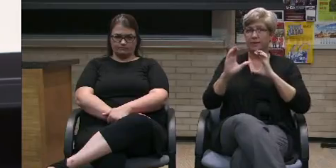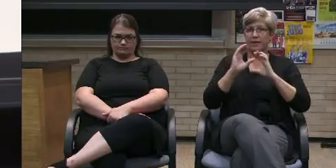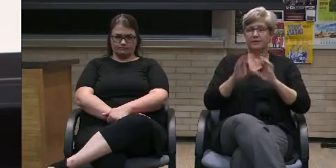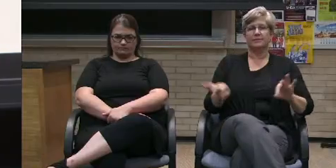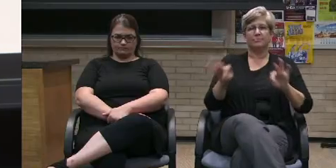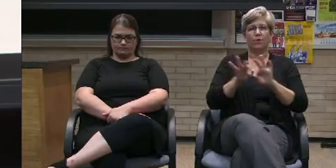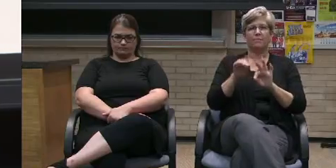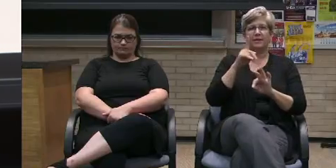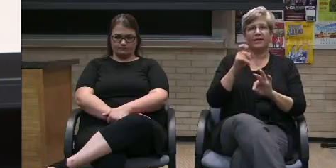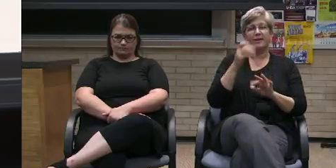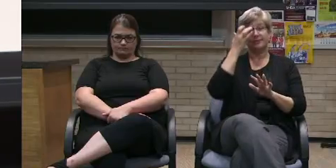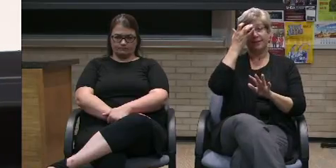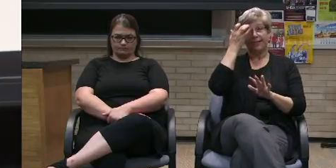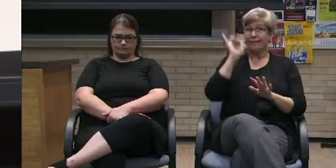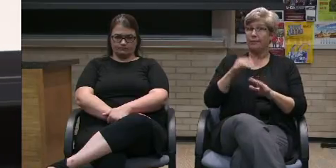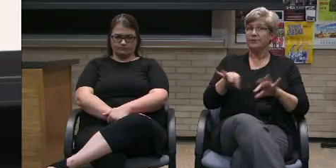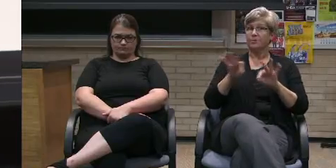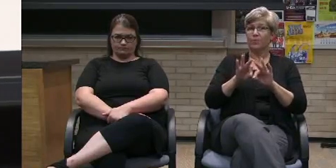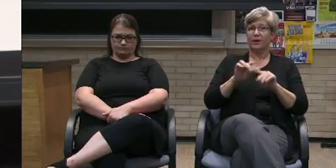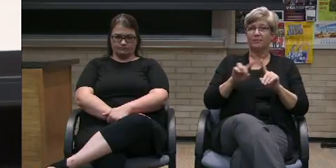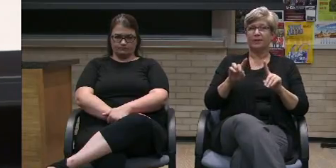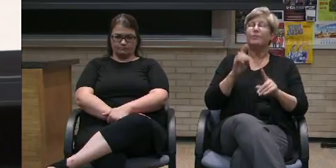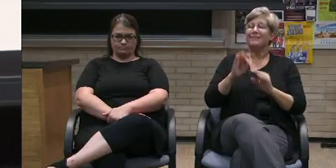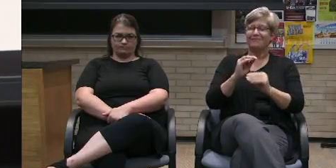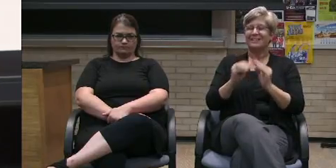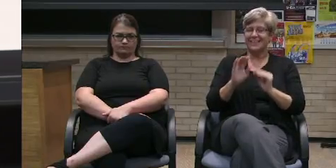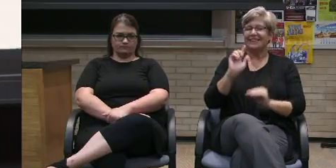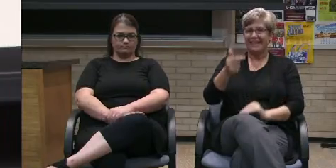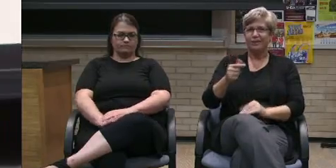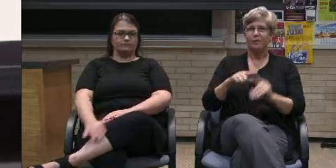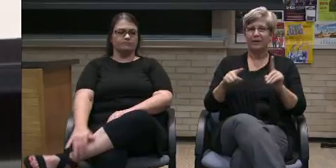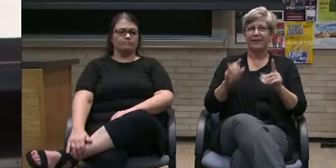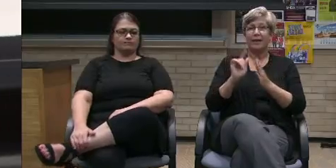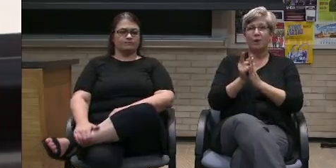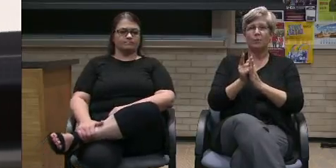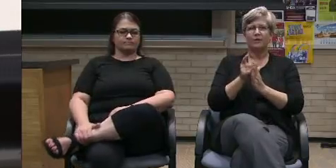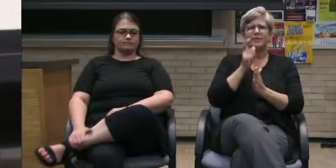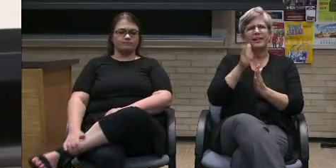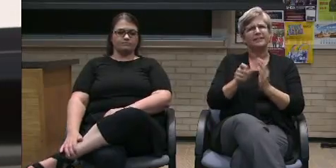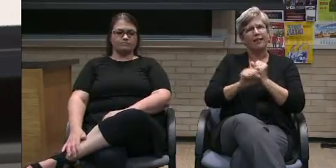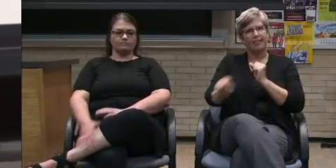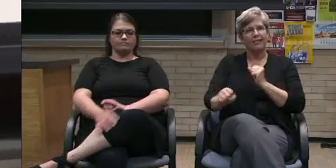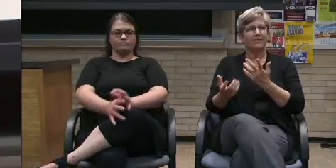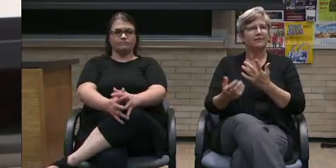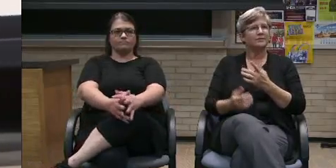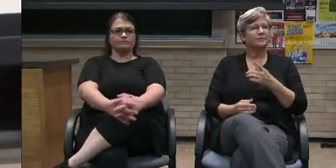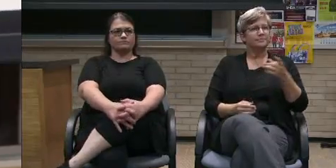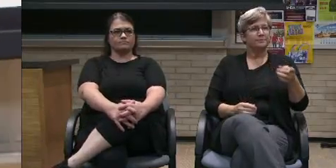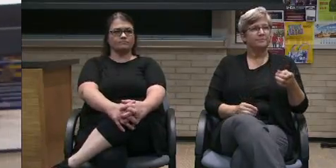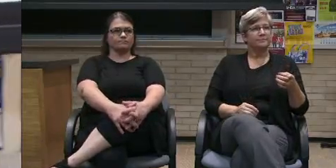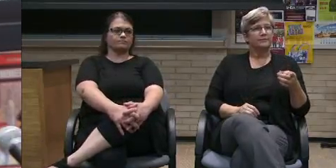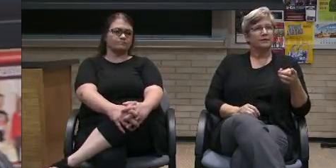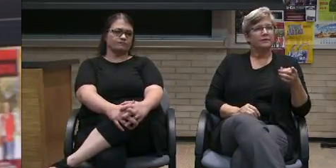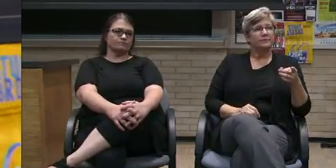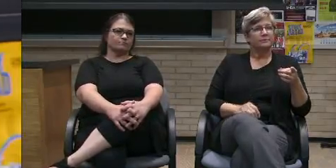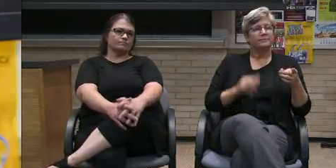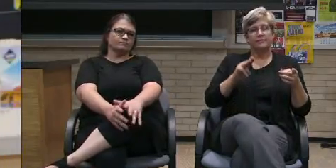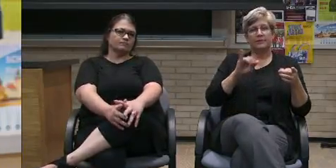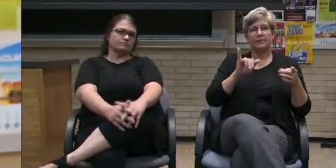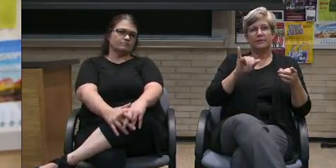that was important and it didn't go well. We fixed it, but it was unnecessary. Yeah. Michael